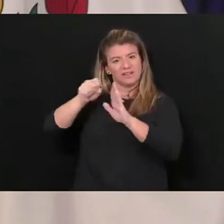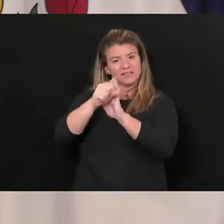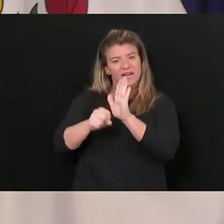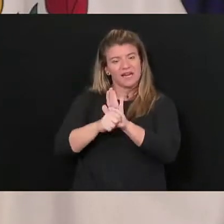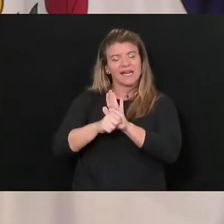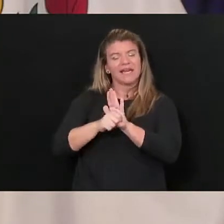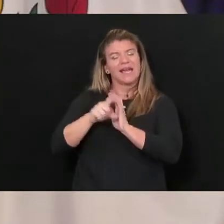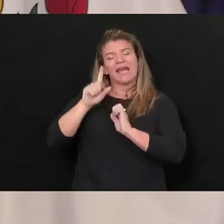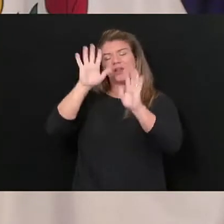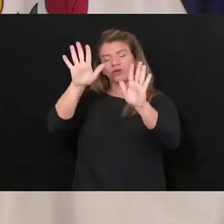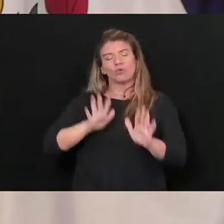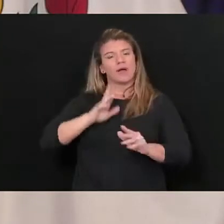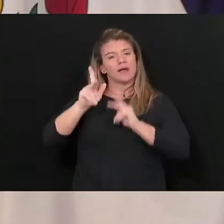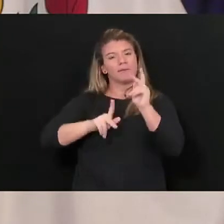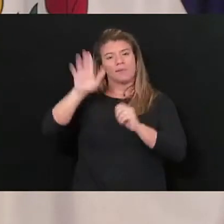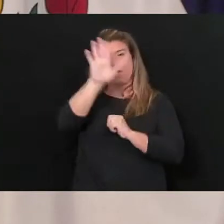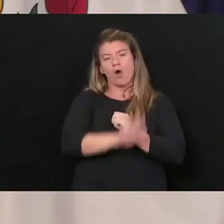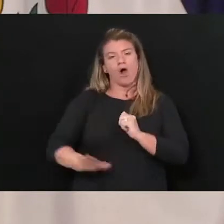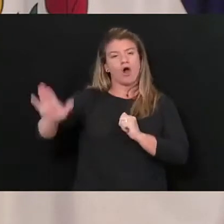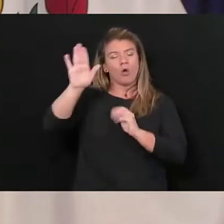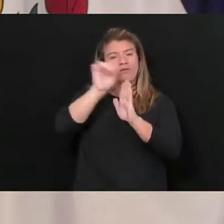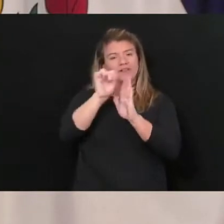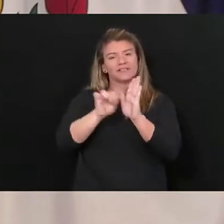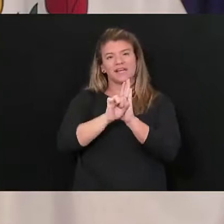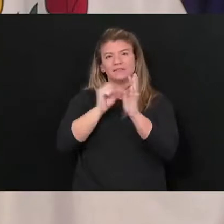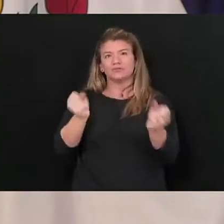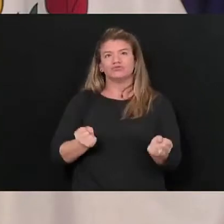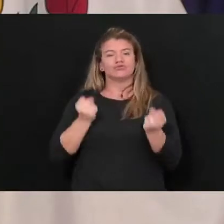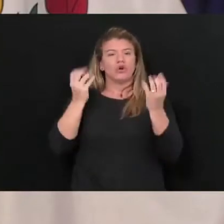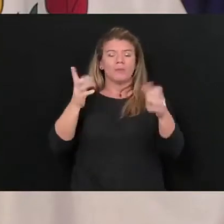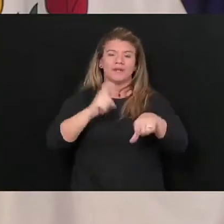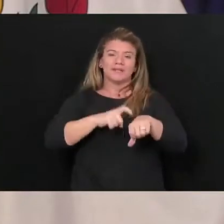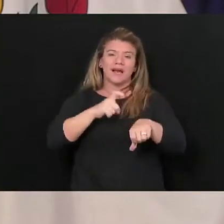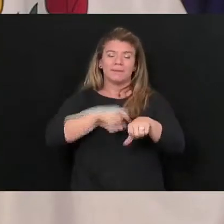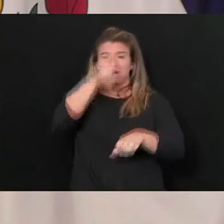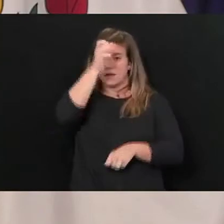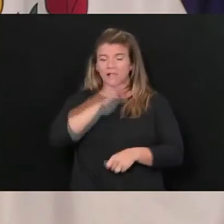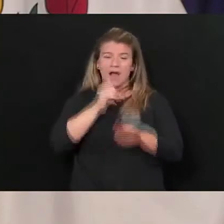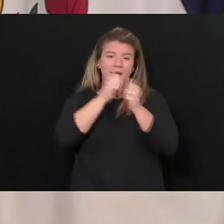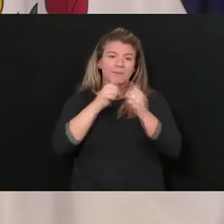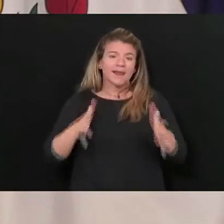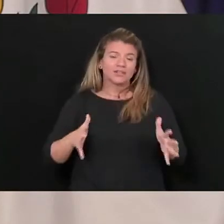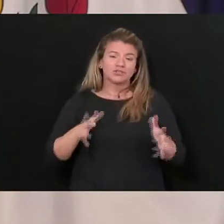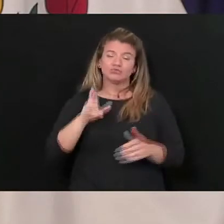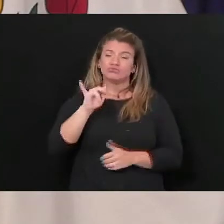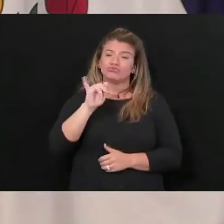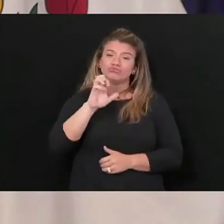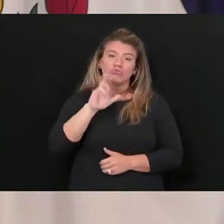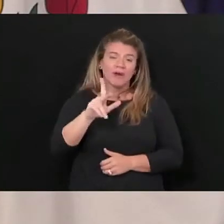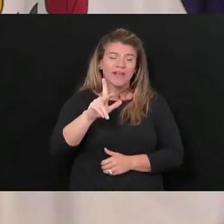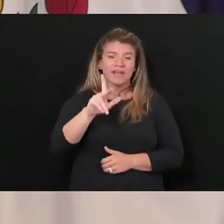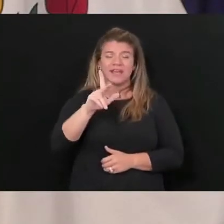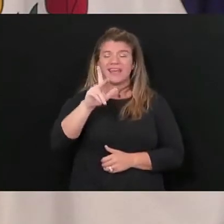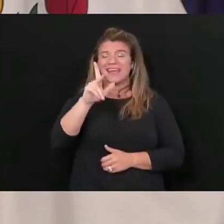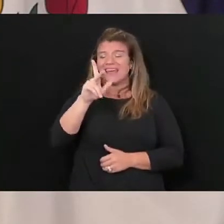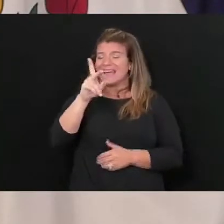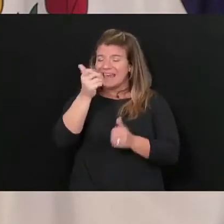all the great people of our state so many times. And God bless you, Rick, in every